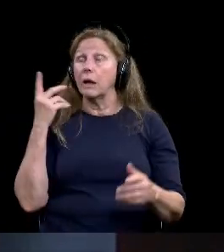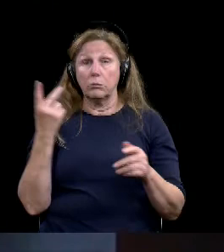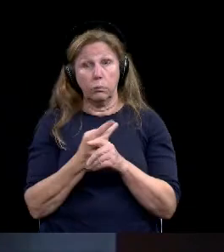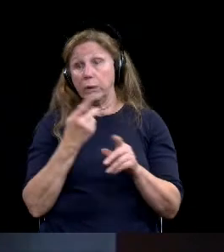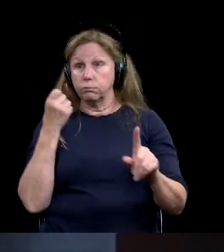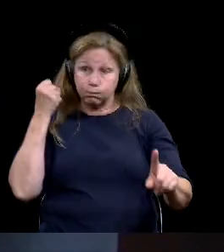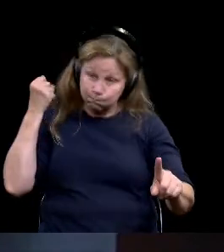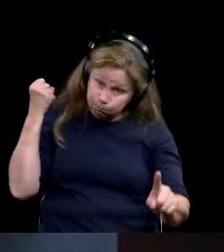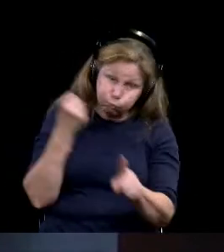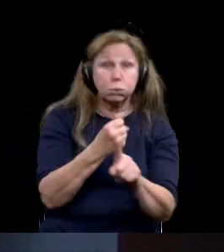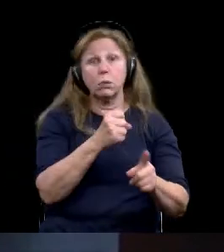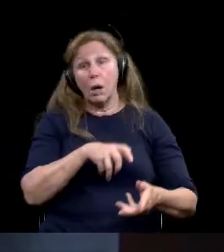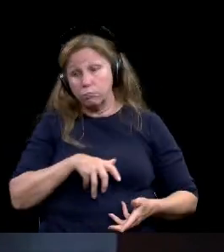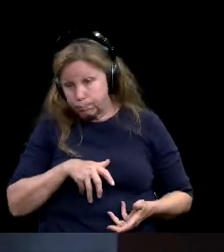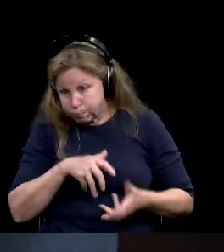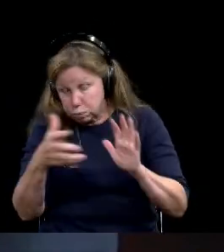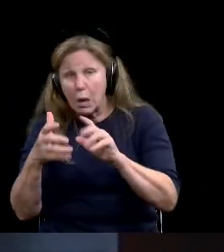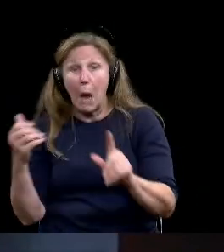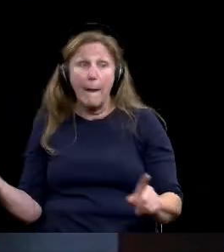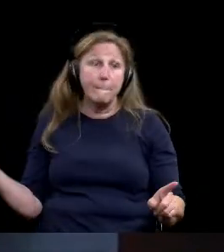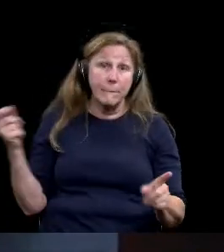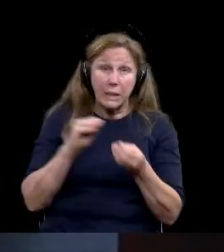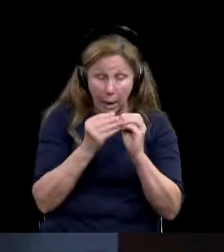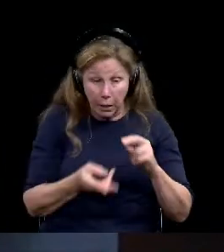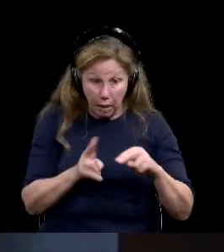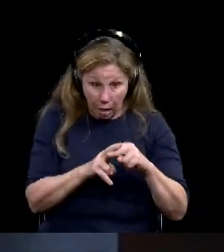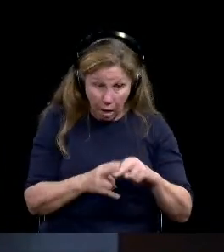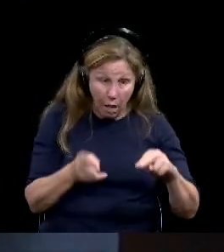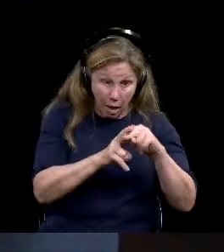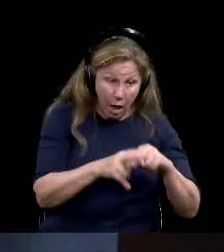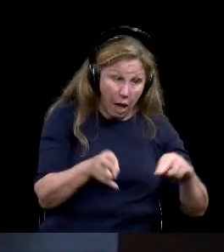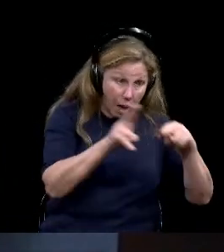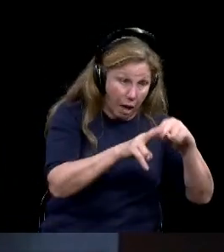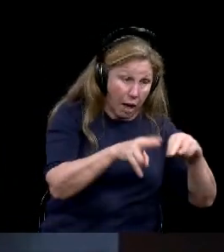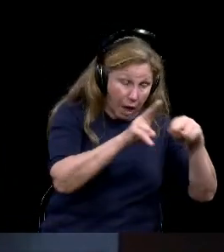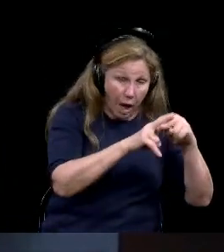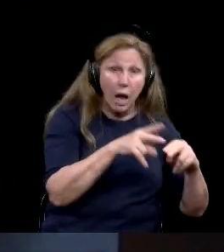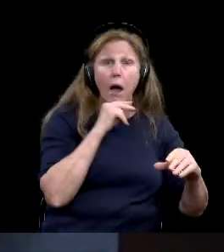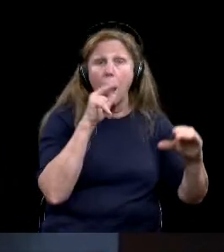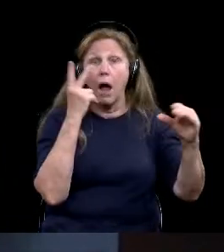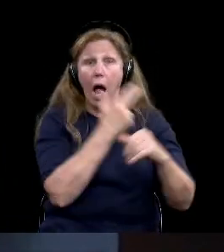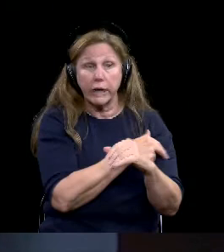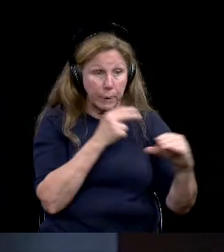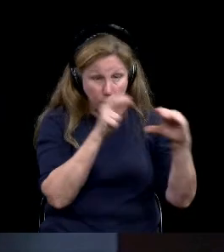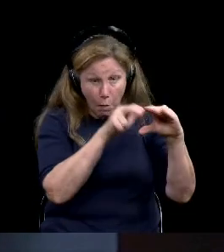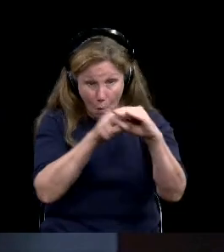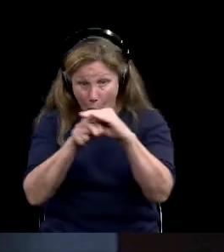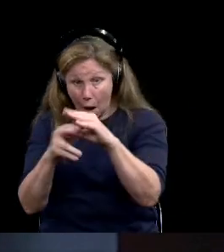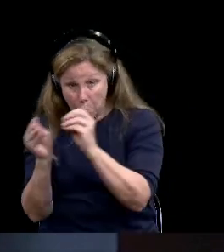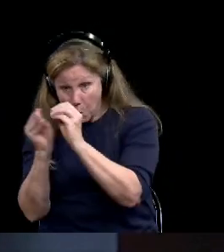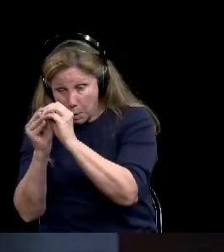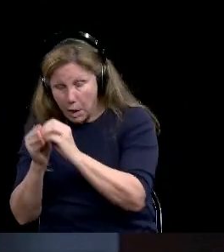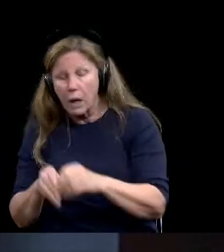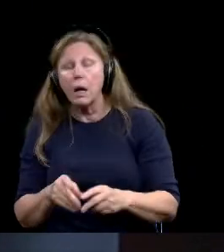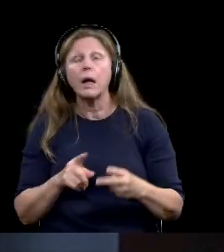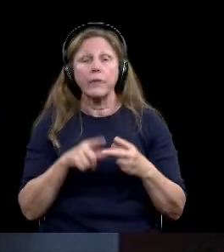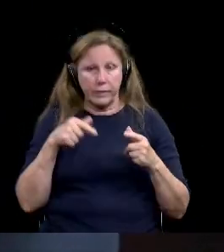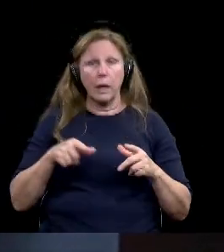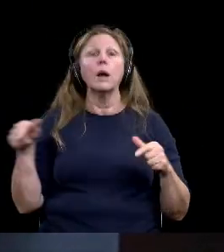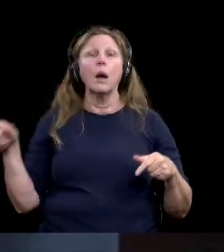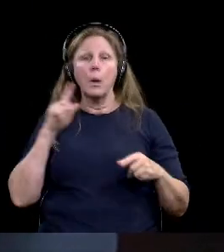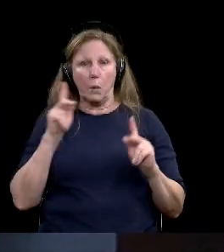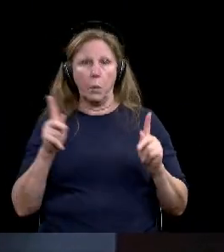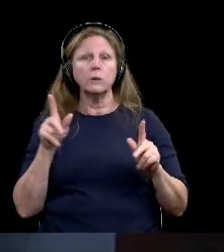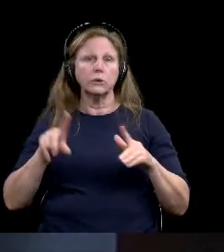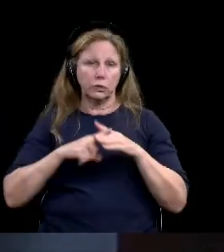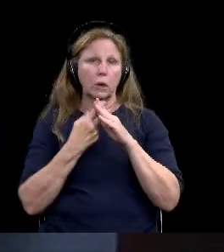concerns, this group and this press conference can be reconvened to keep the public informed. I'd like to